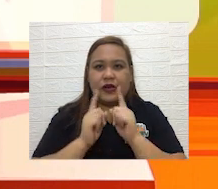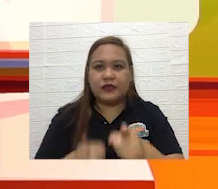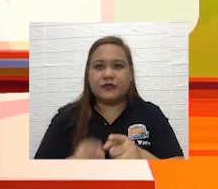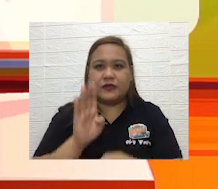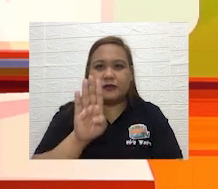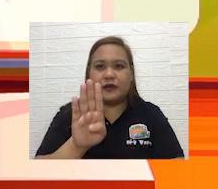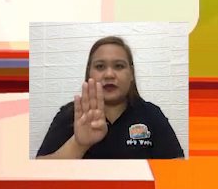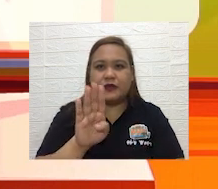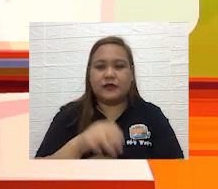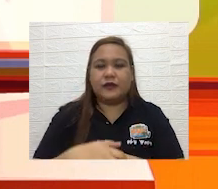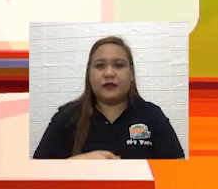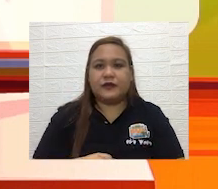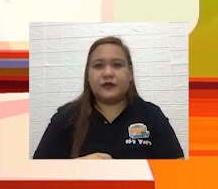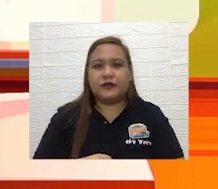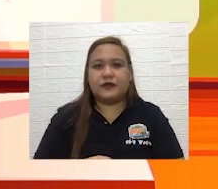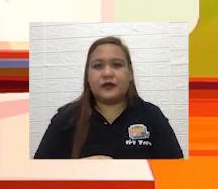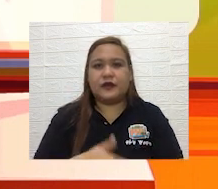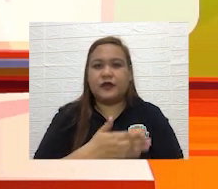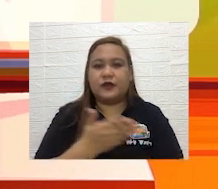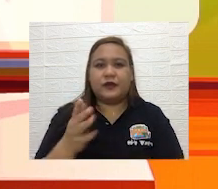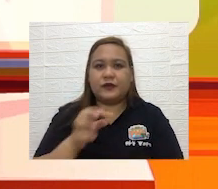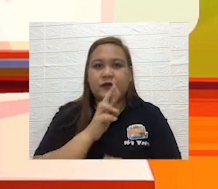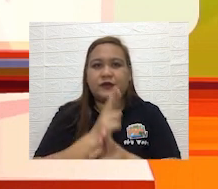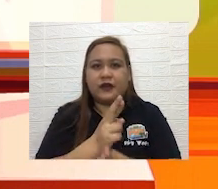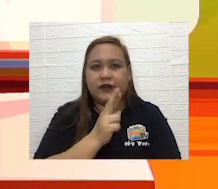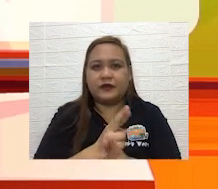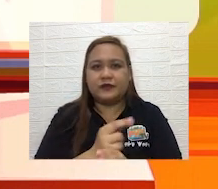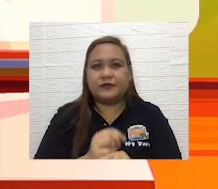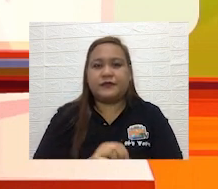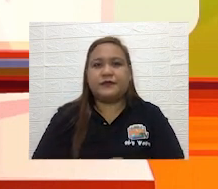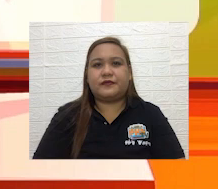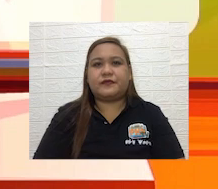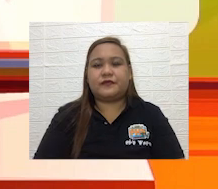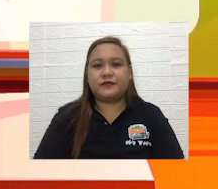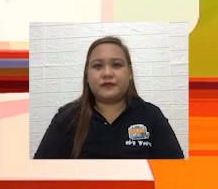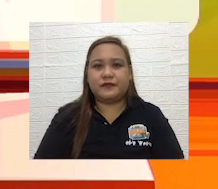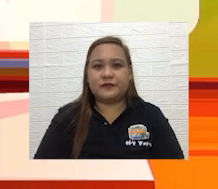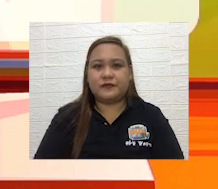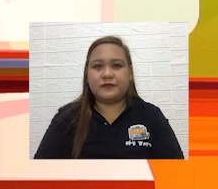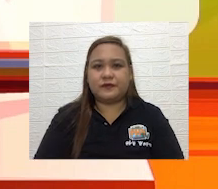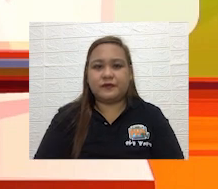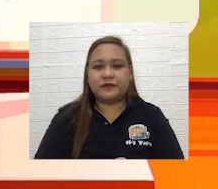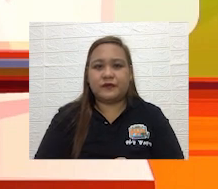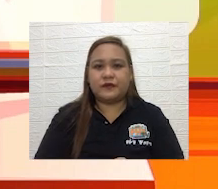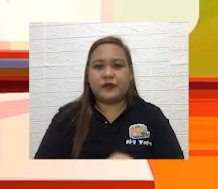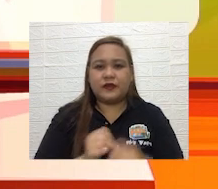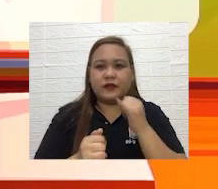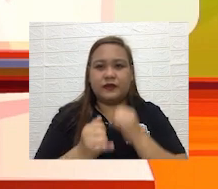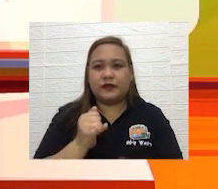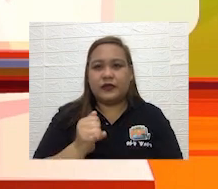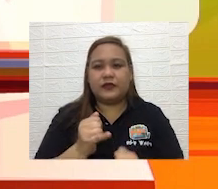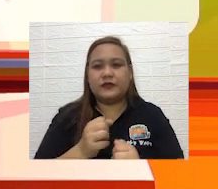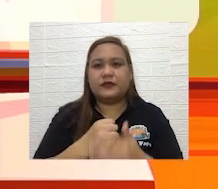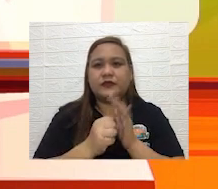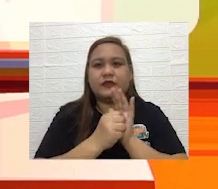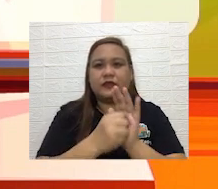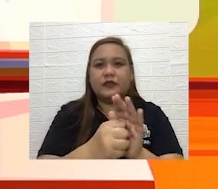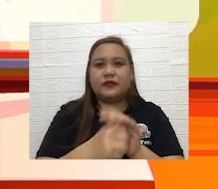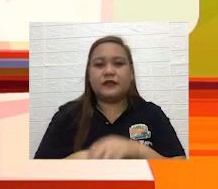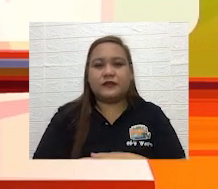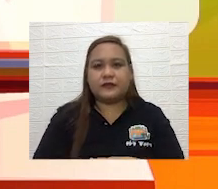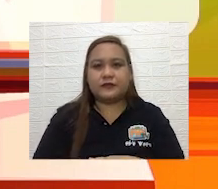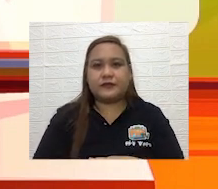If you answered B, kitchen sink, you got it again. Well done! For the last architectural